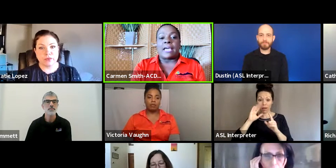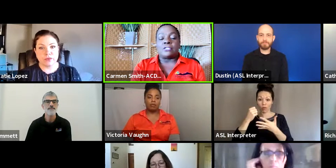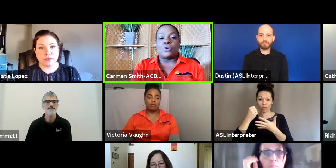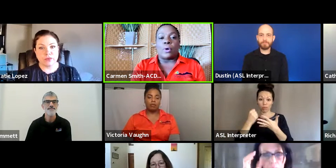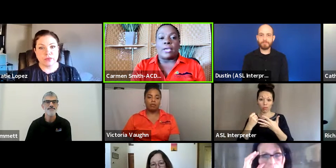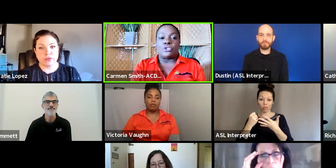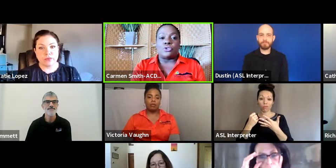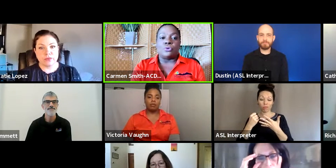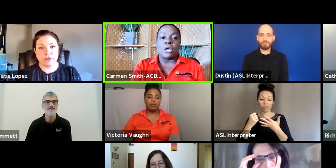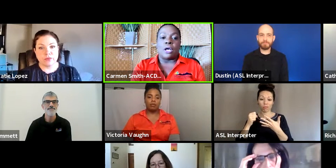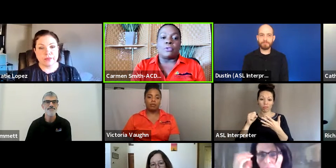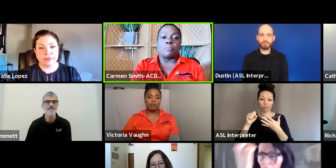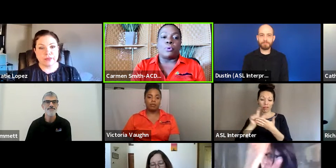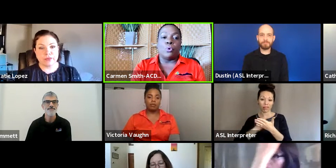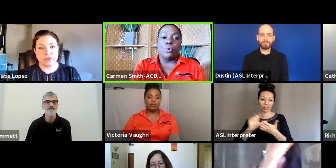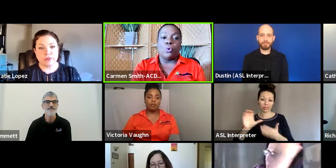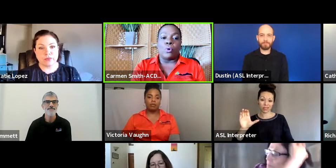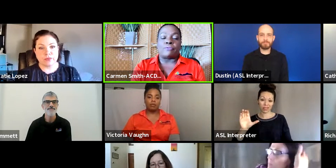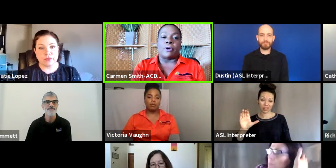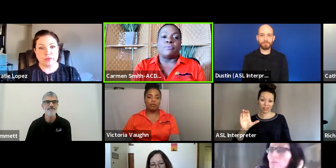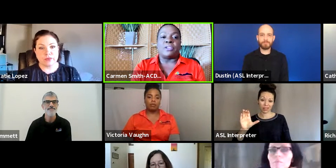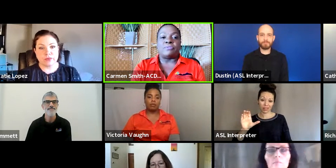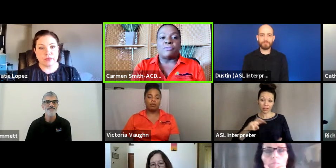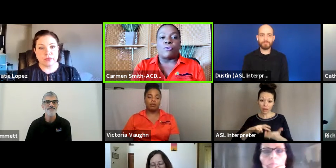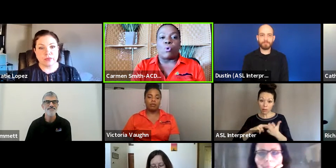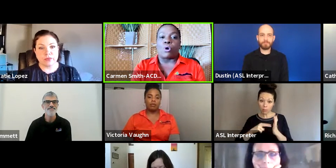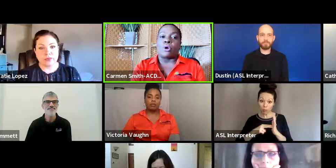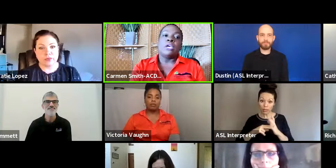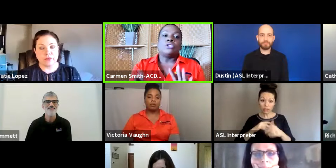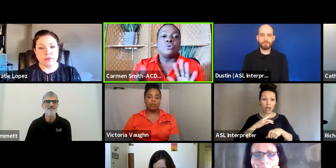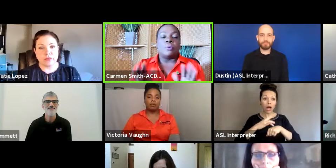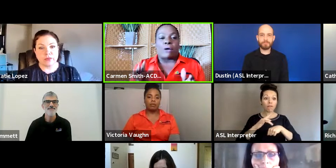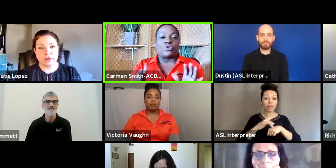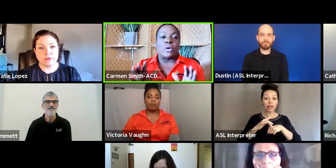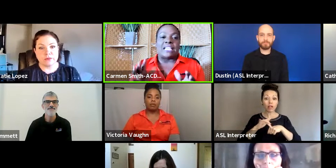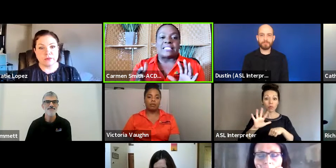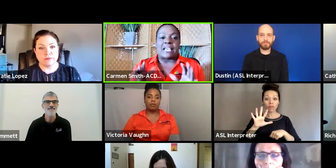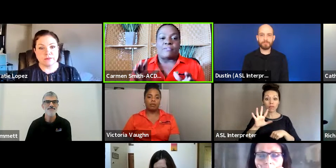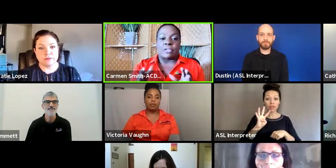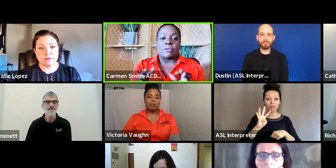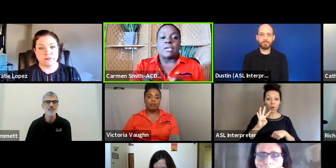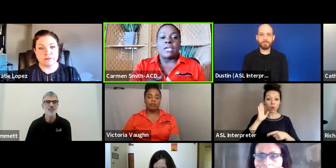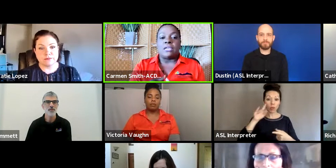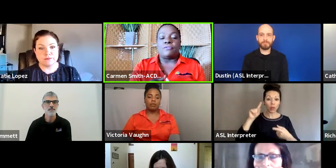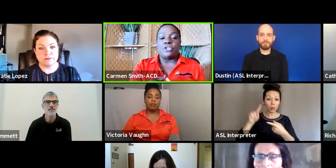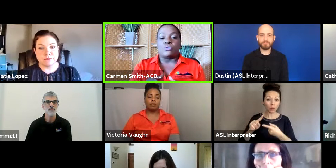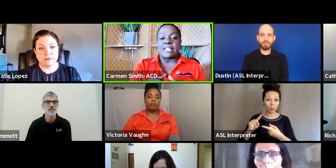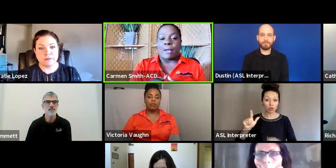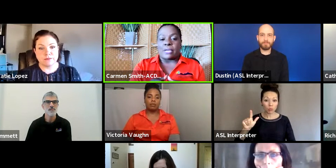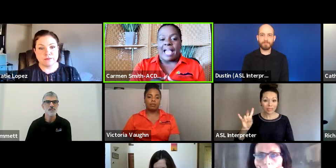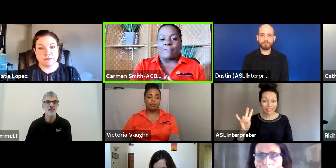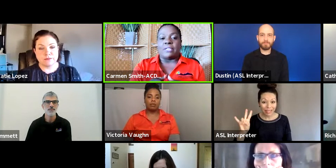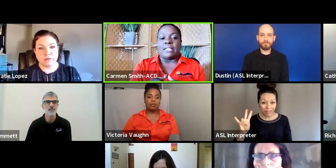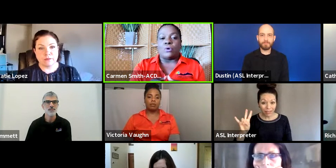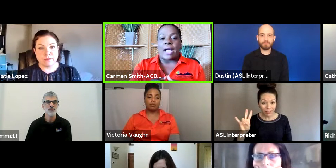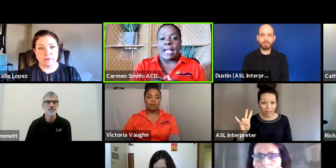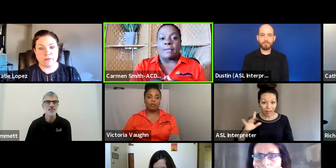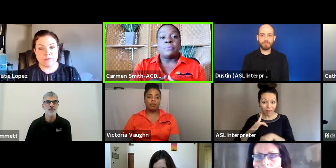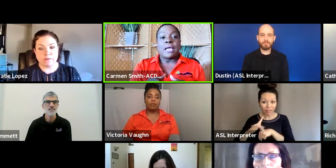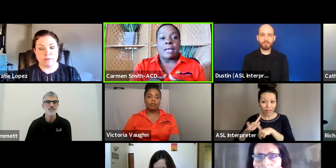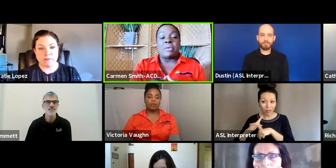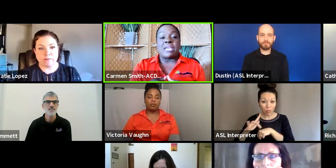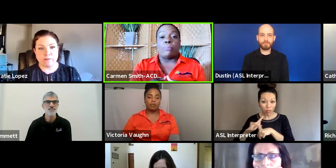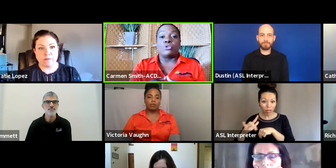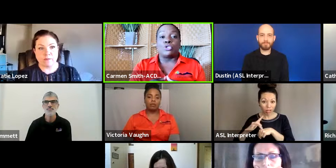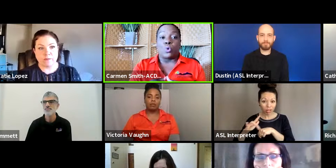C. That is going to cut the pool from 54 to about 27 individuals that would have a